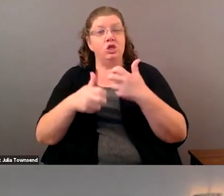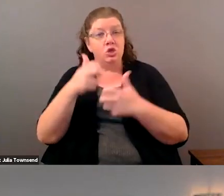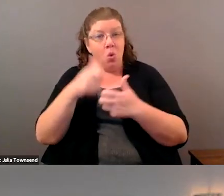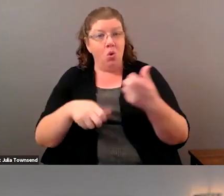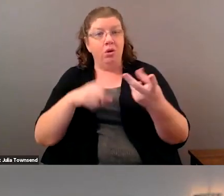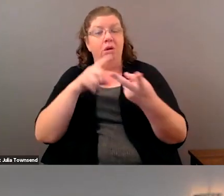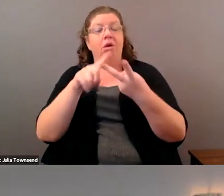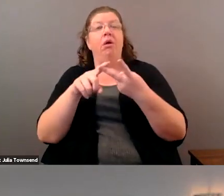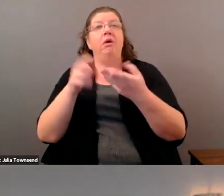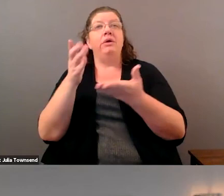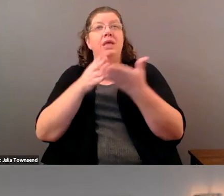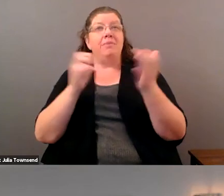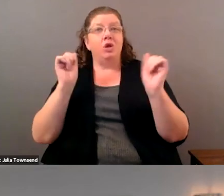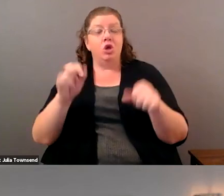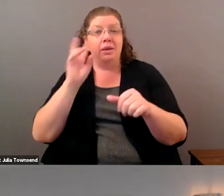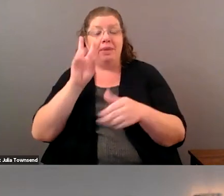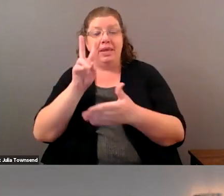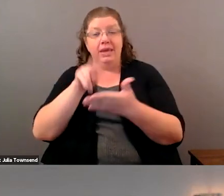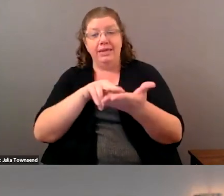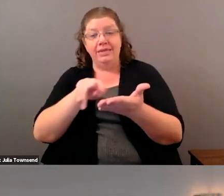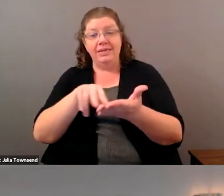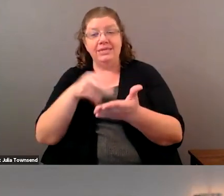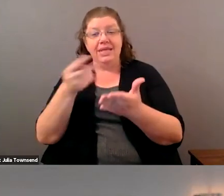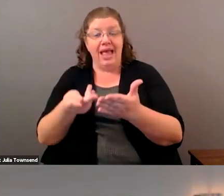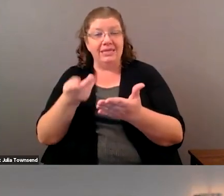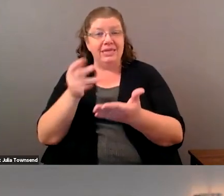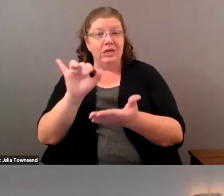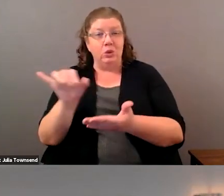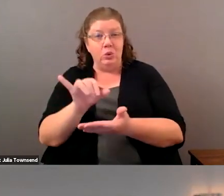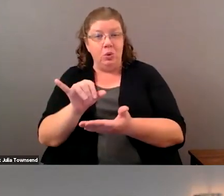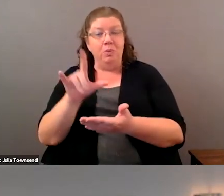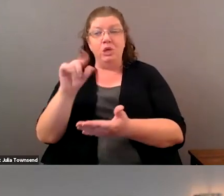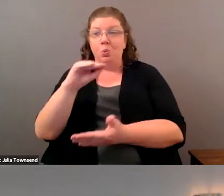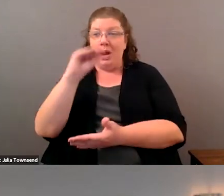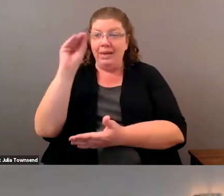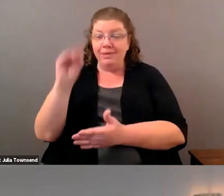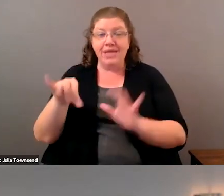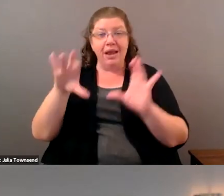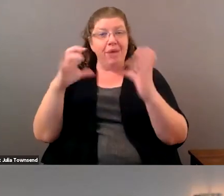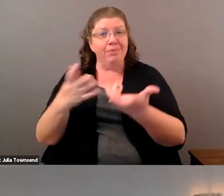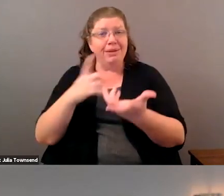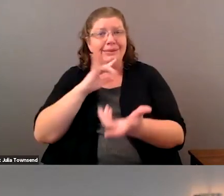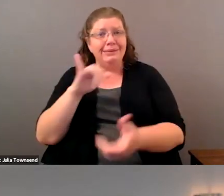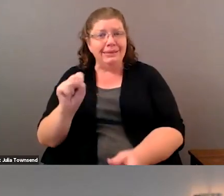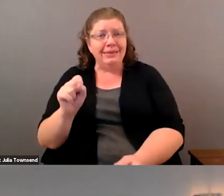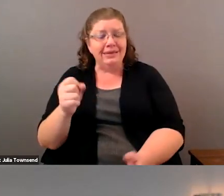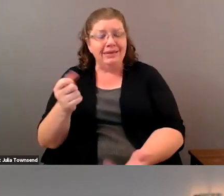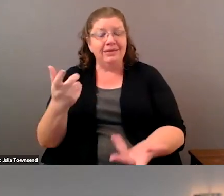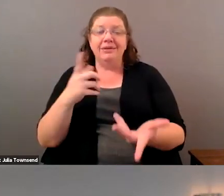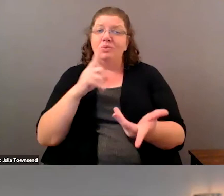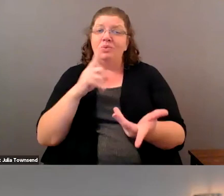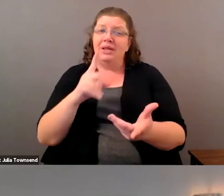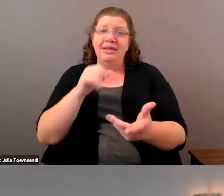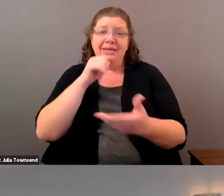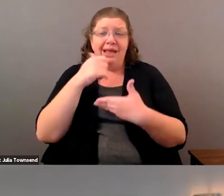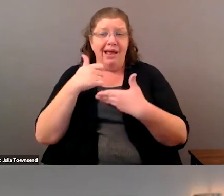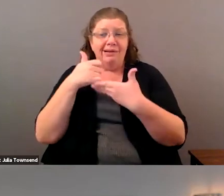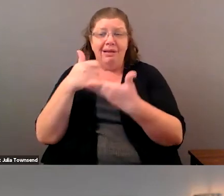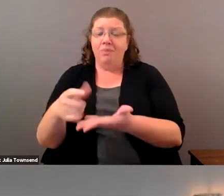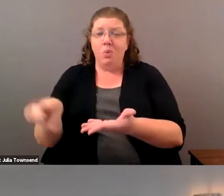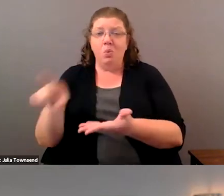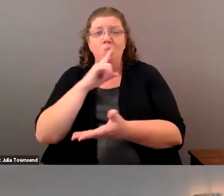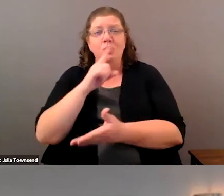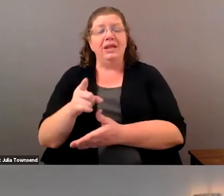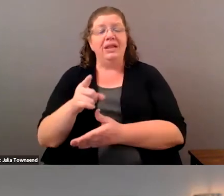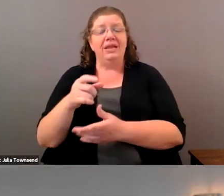of them can be dyslexic too, because 20% of the population is, then we're actually doing them a disservice because they're